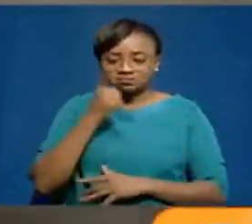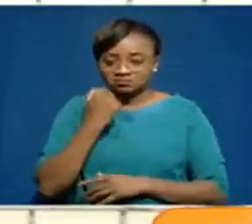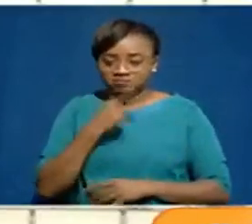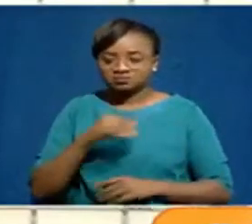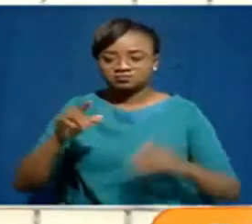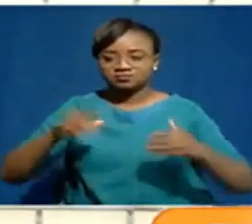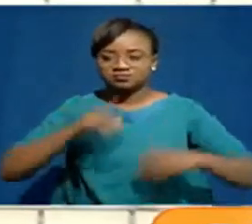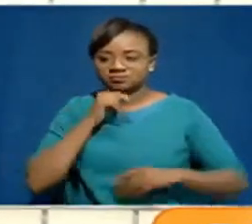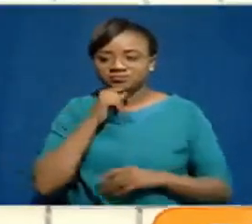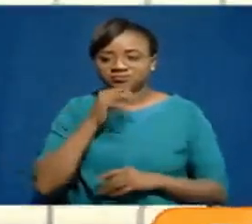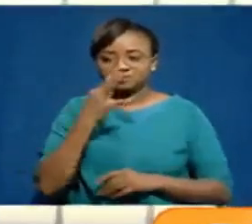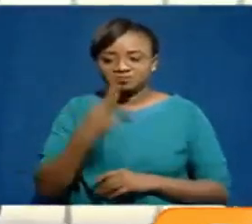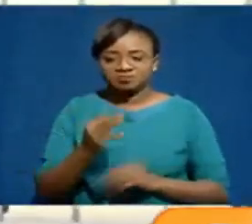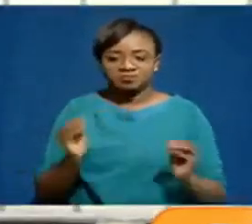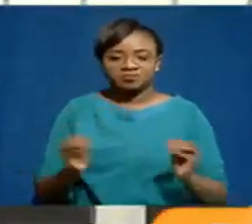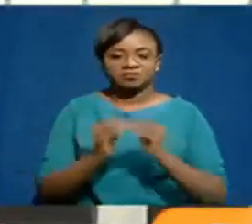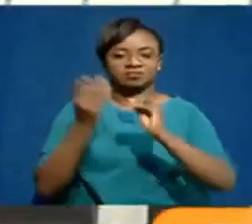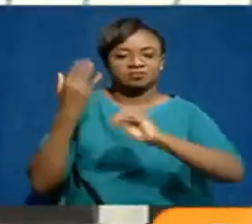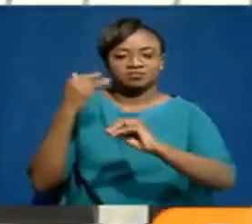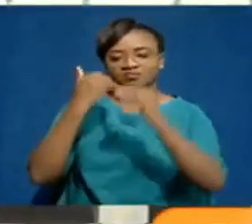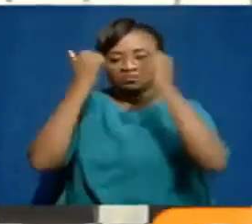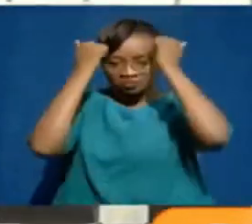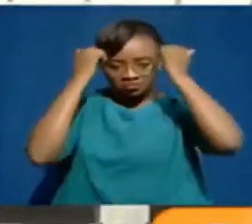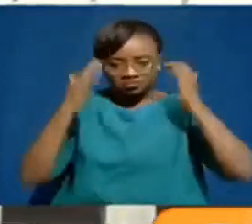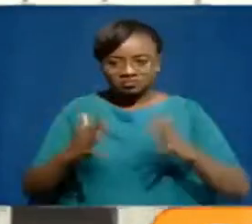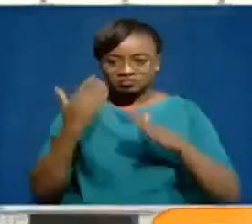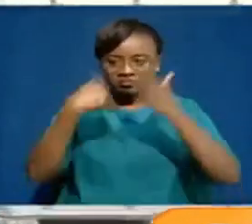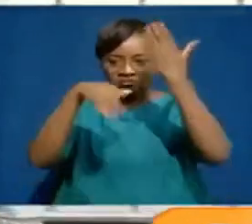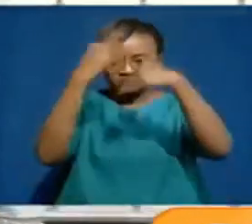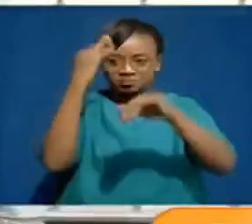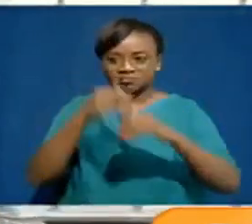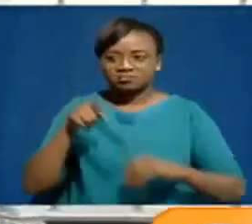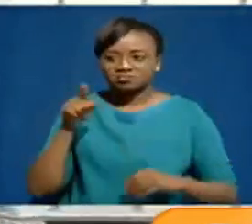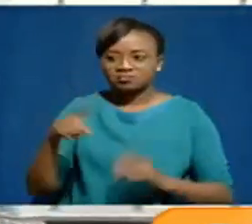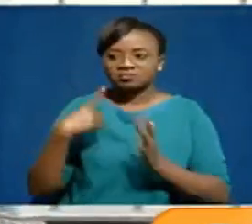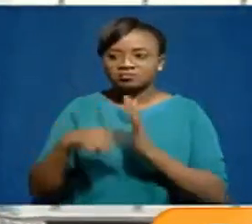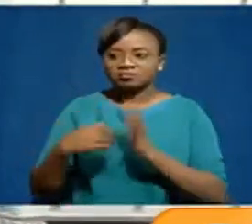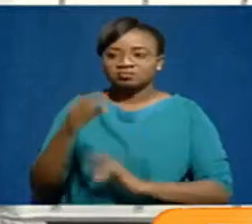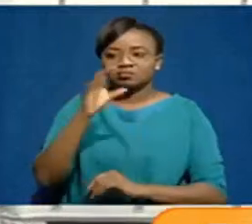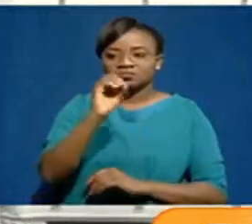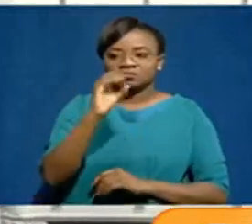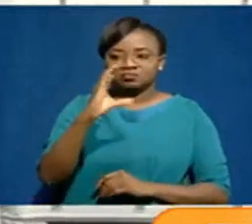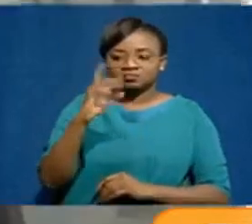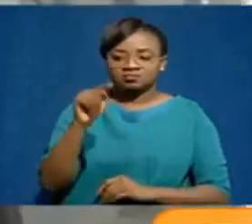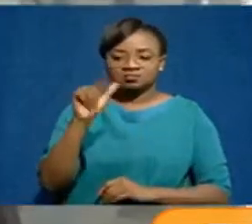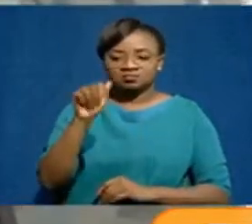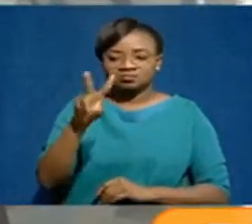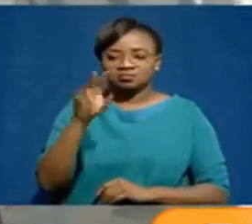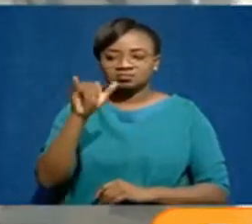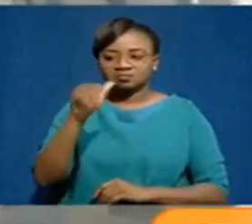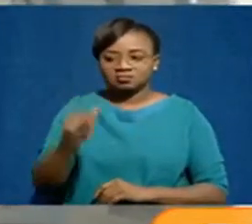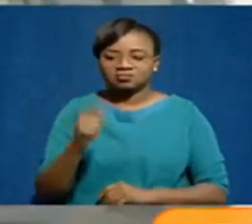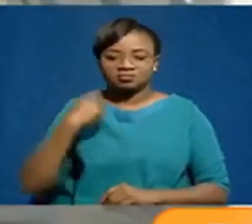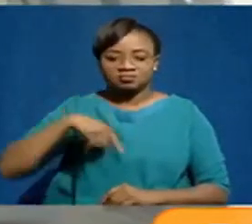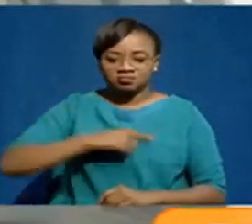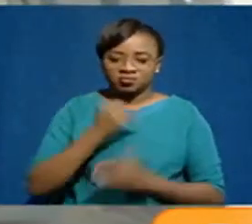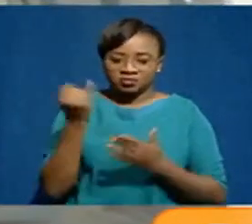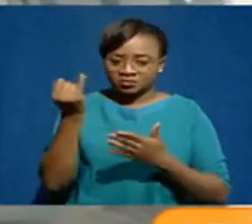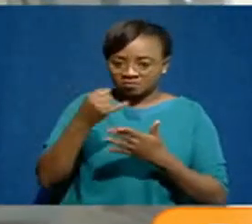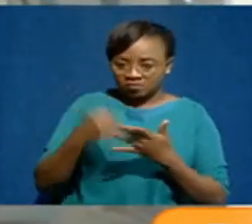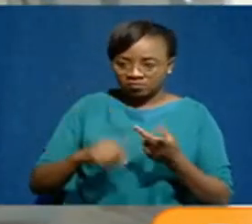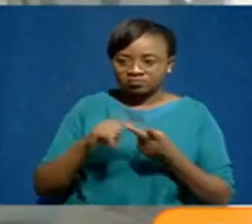men who met as students in university. Octavia is a direct air capture company. We design,